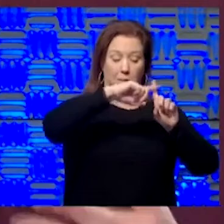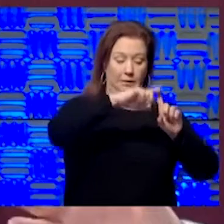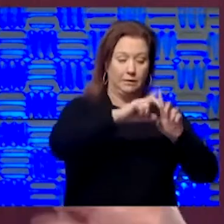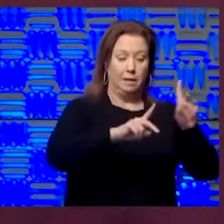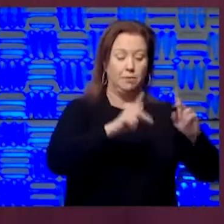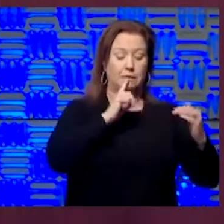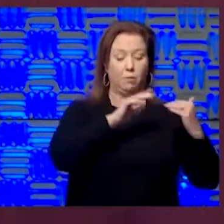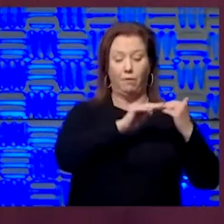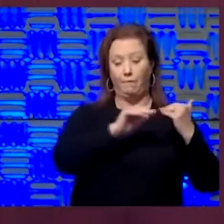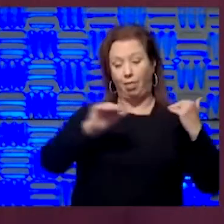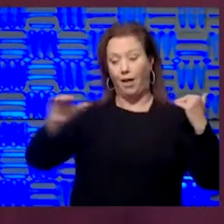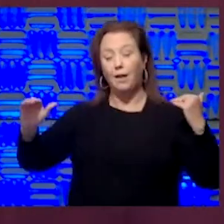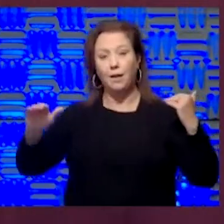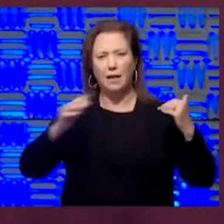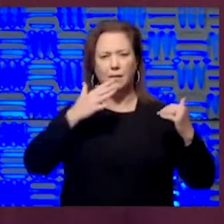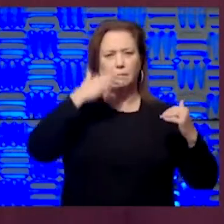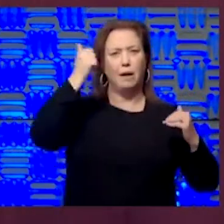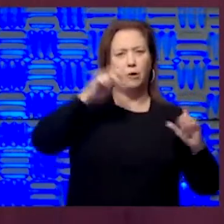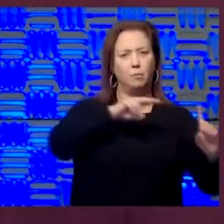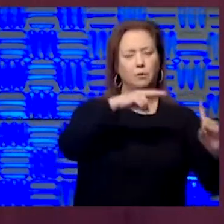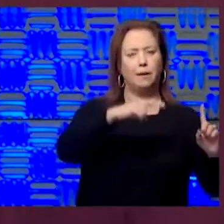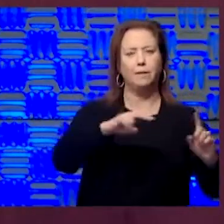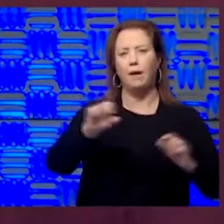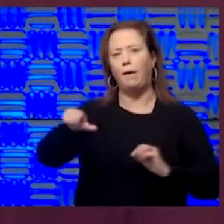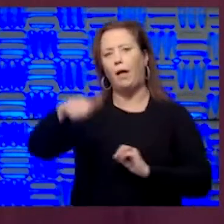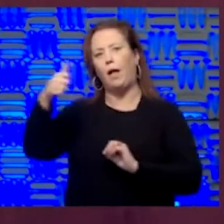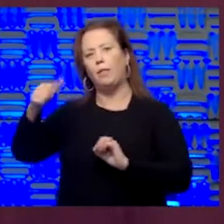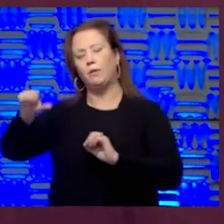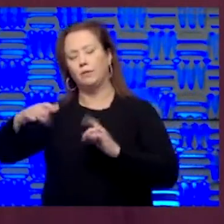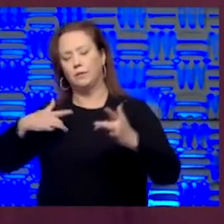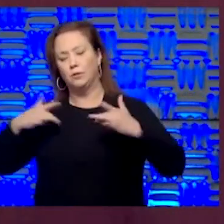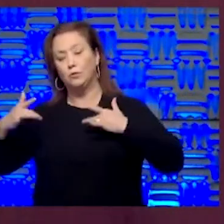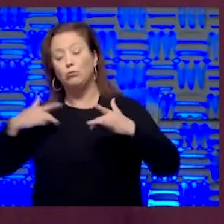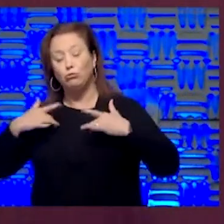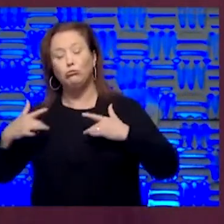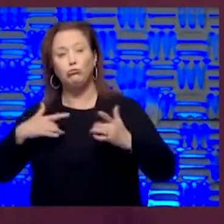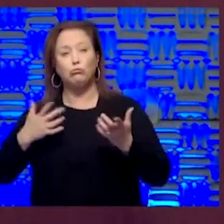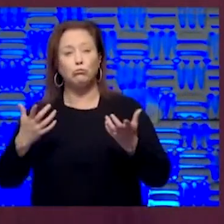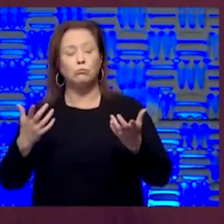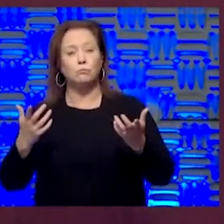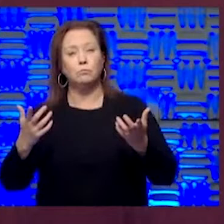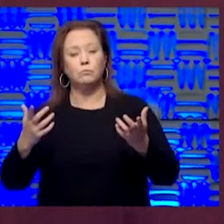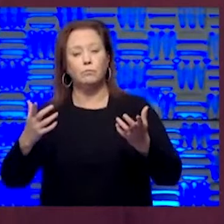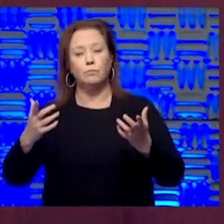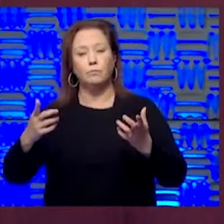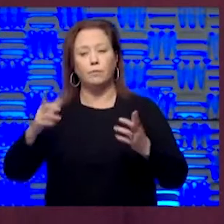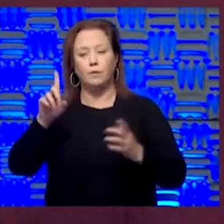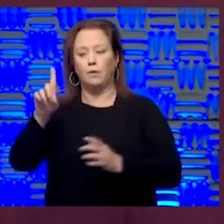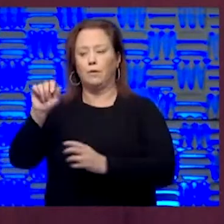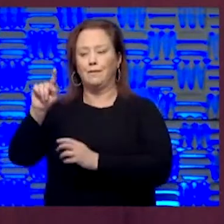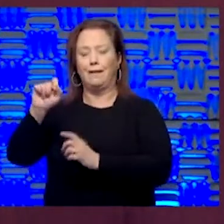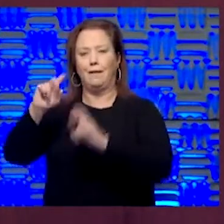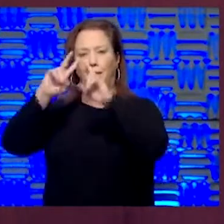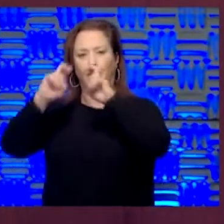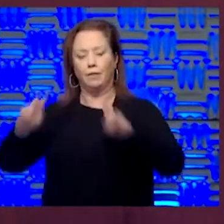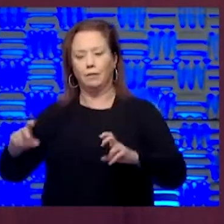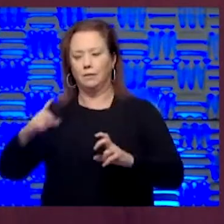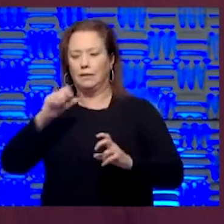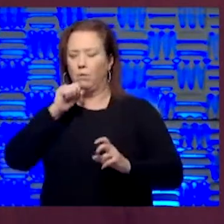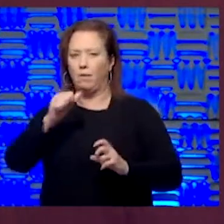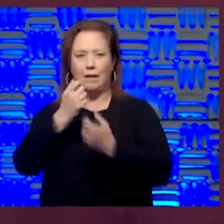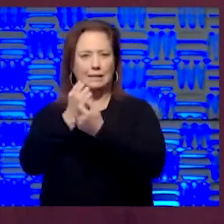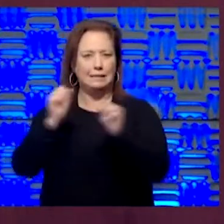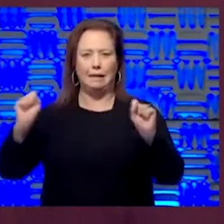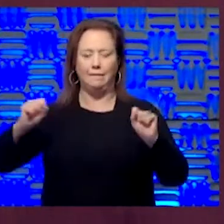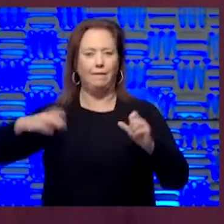we're flattening the curve, things look better. And those who are a little more concerned about or perhaps look at the data a little differently will say, gosh, we're not really safe